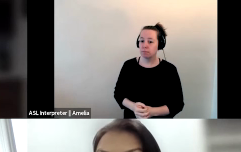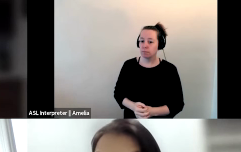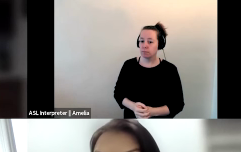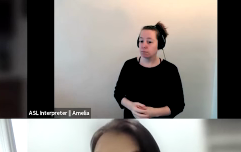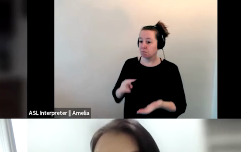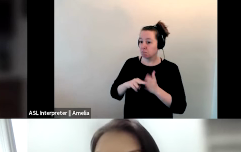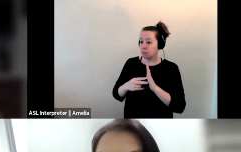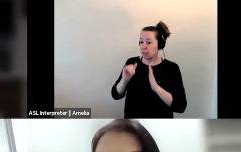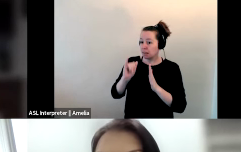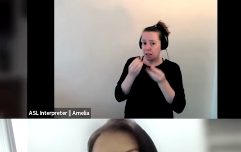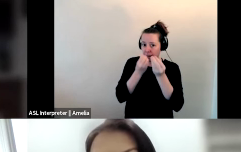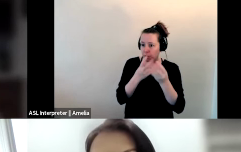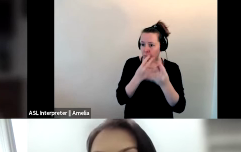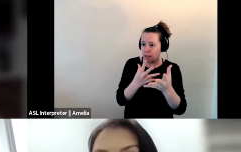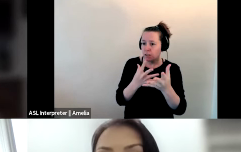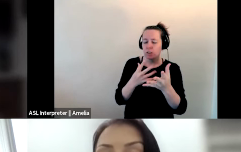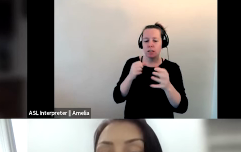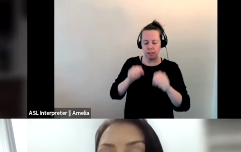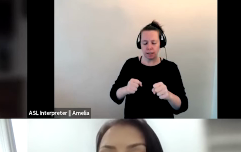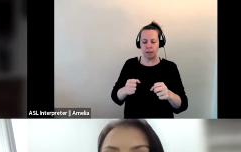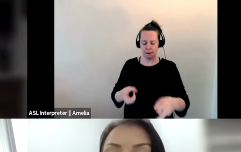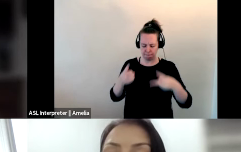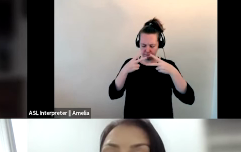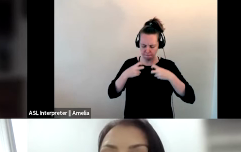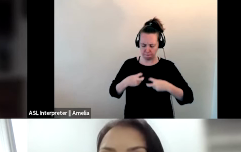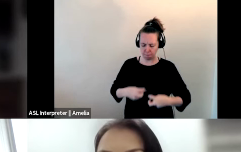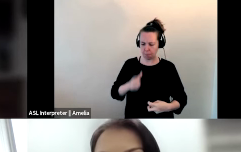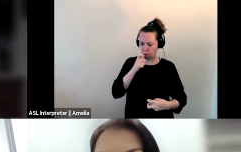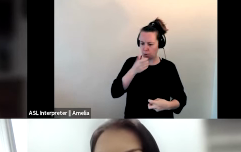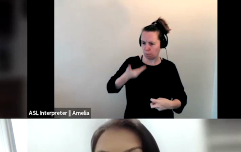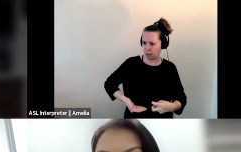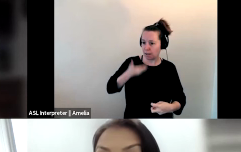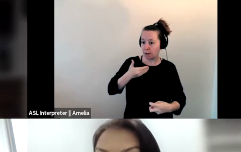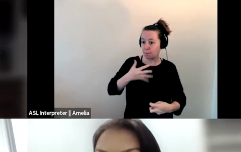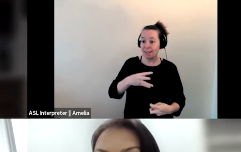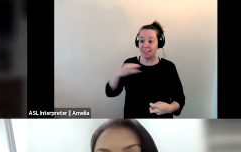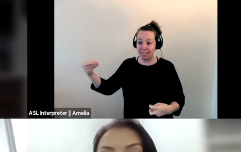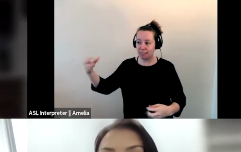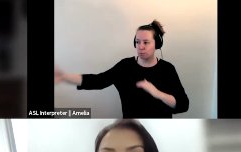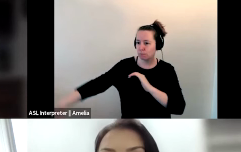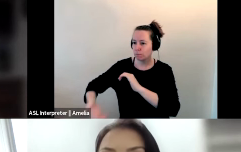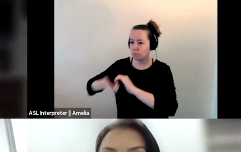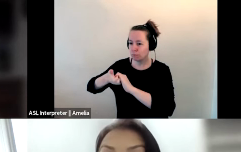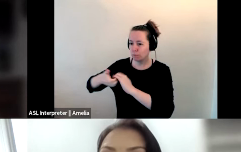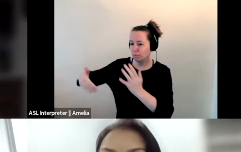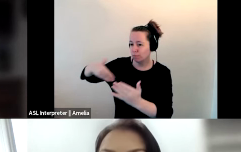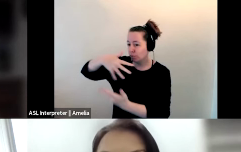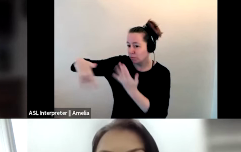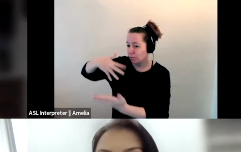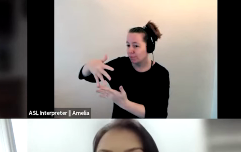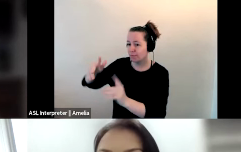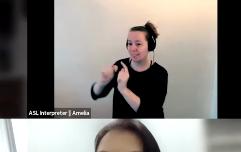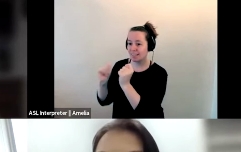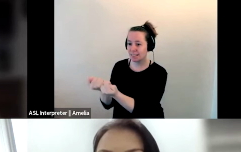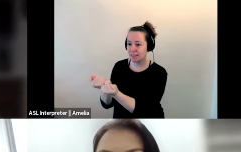to get to know themselves better, as well as to improve their relationships as a team, and also senior